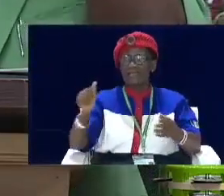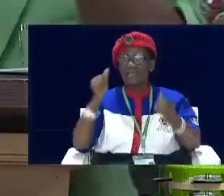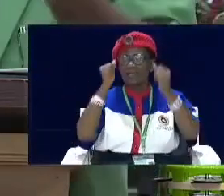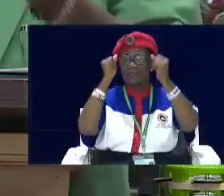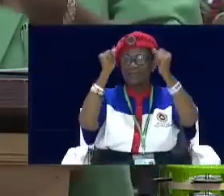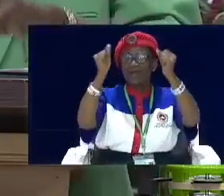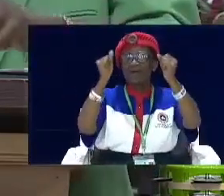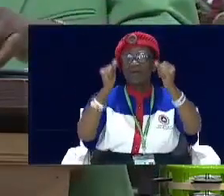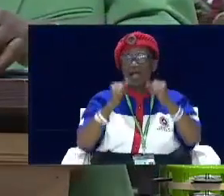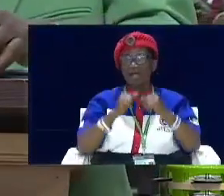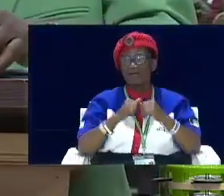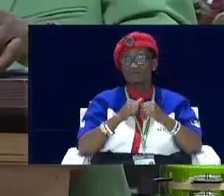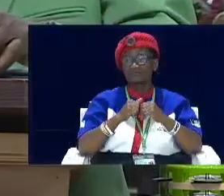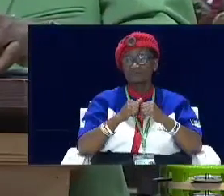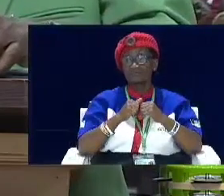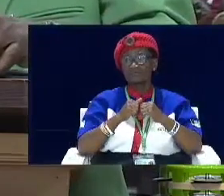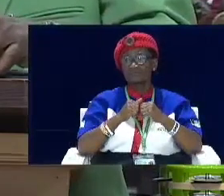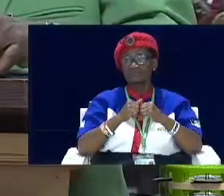Nitori won ni agbara.